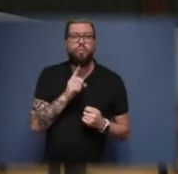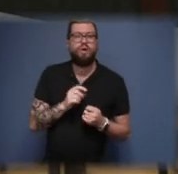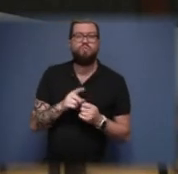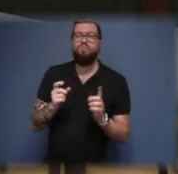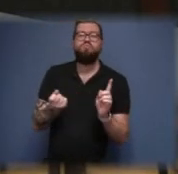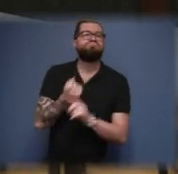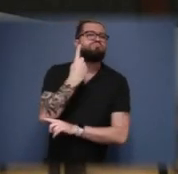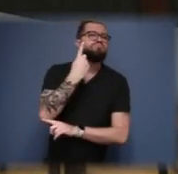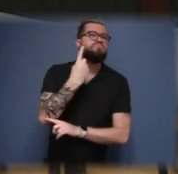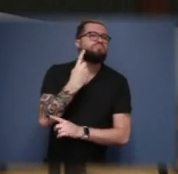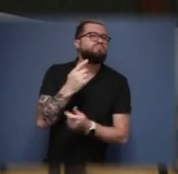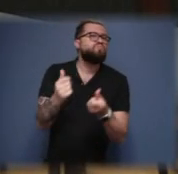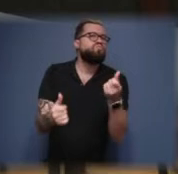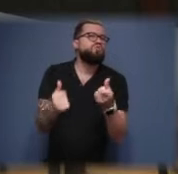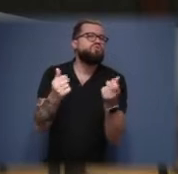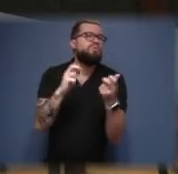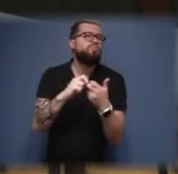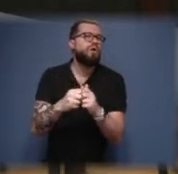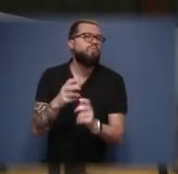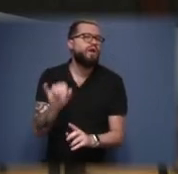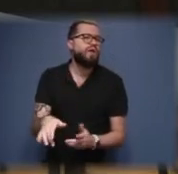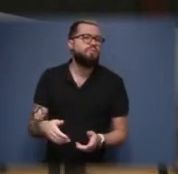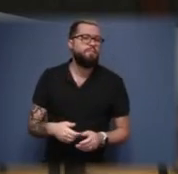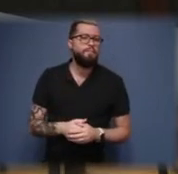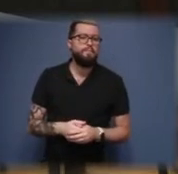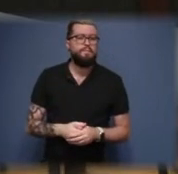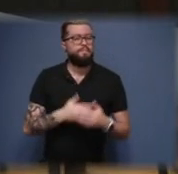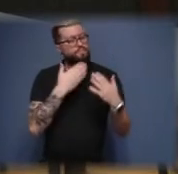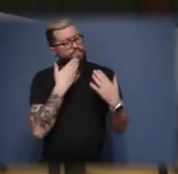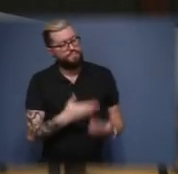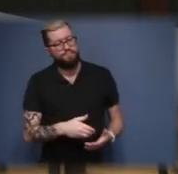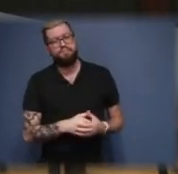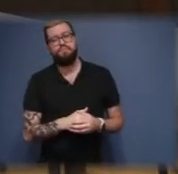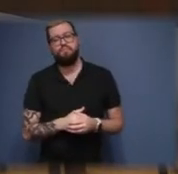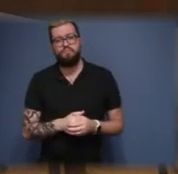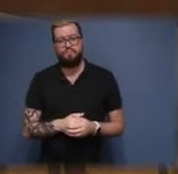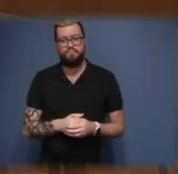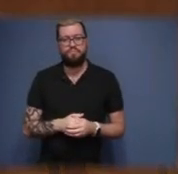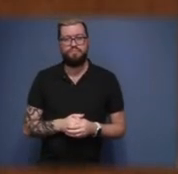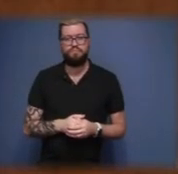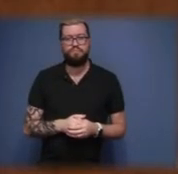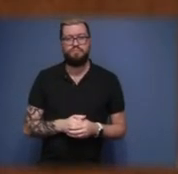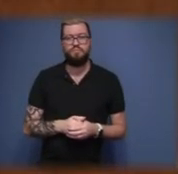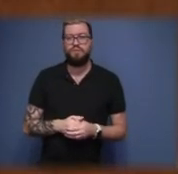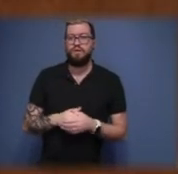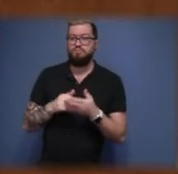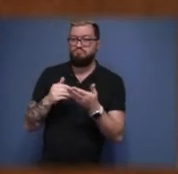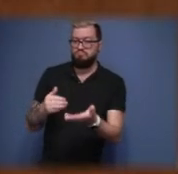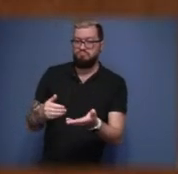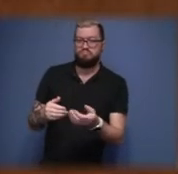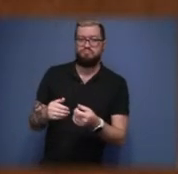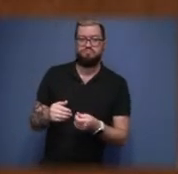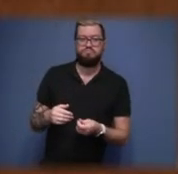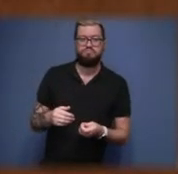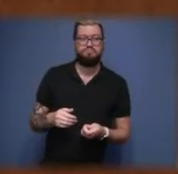the issue with that? Thank you. Ed Mackhouse.